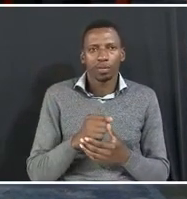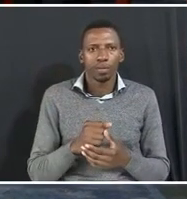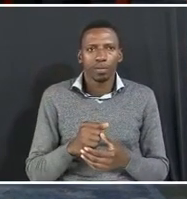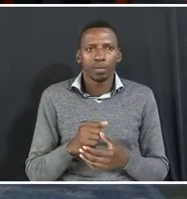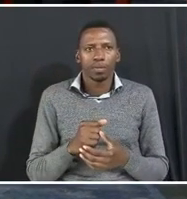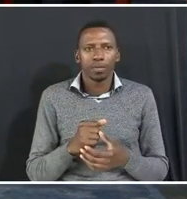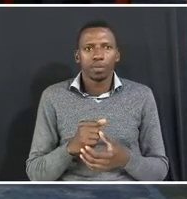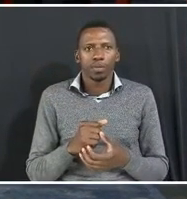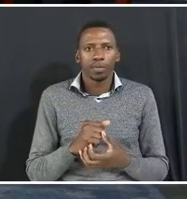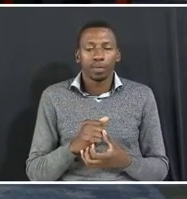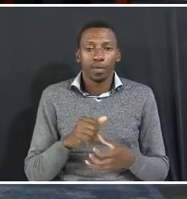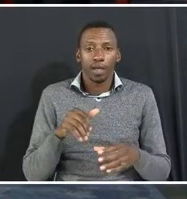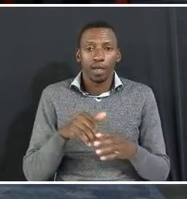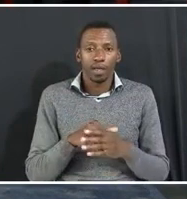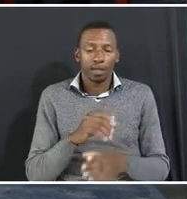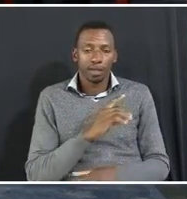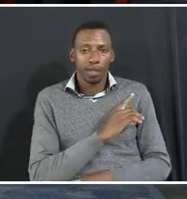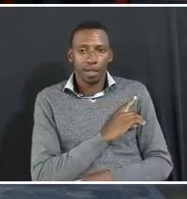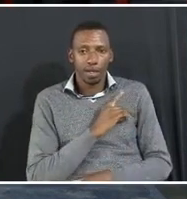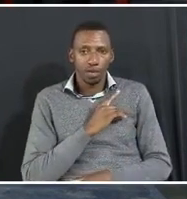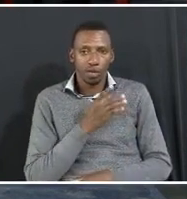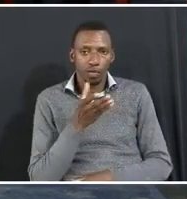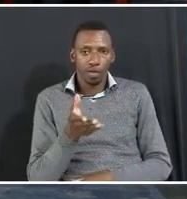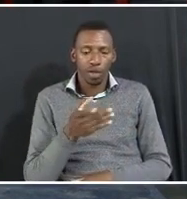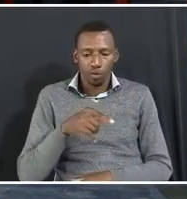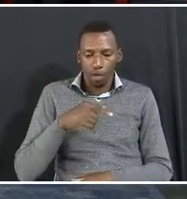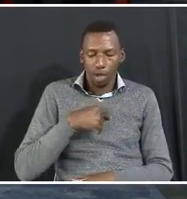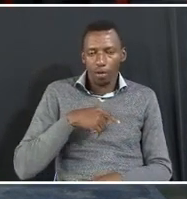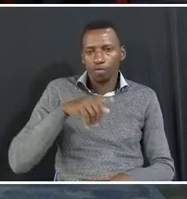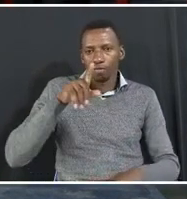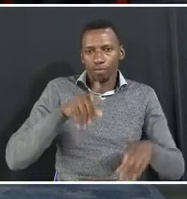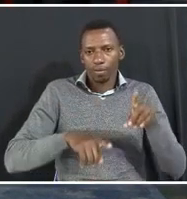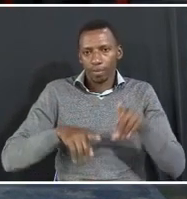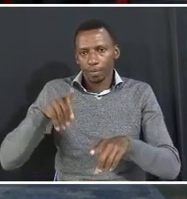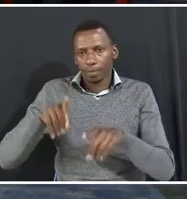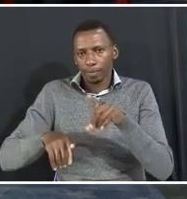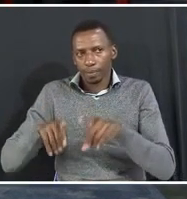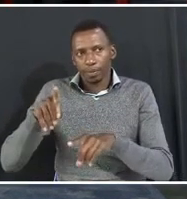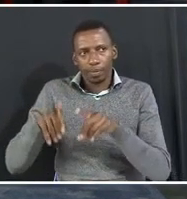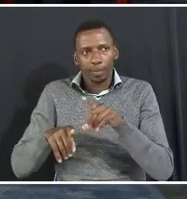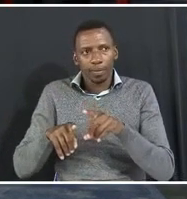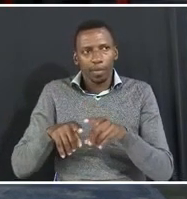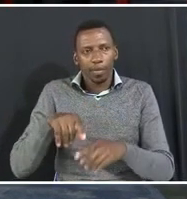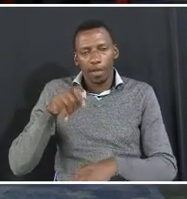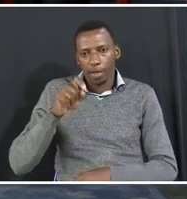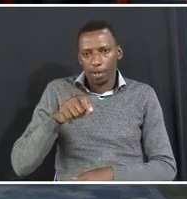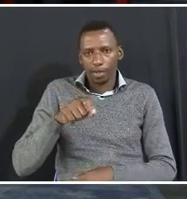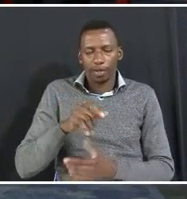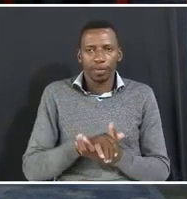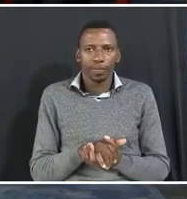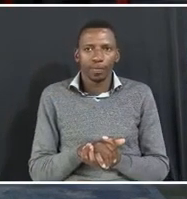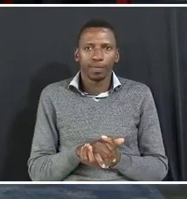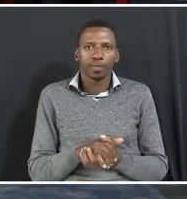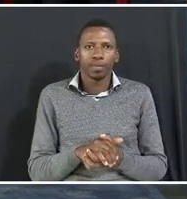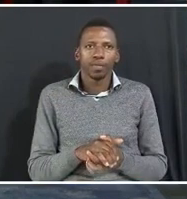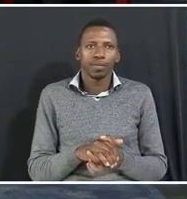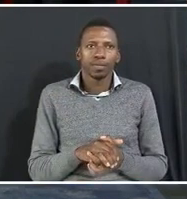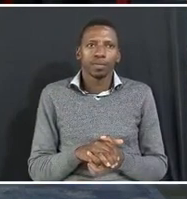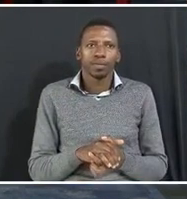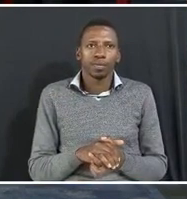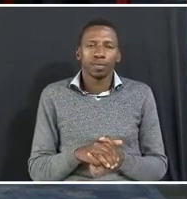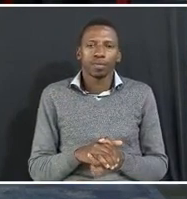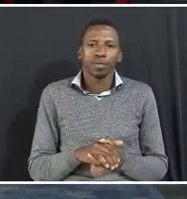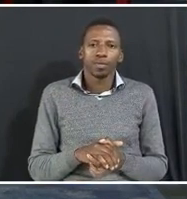Within the deaconate, we have quite varied needs, so many needs. For example, you've